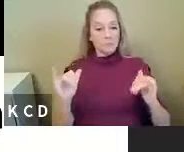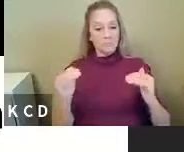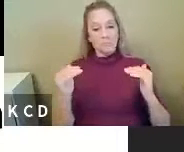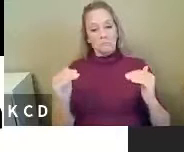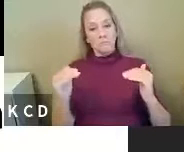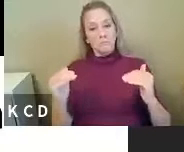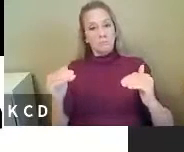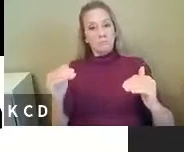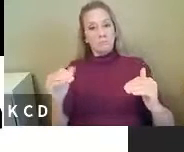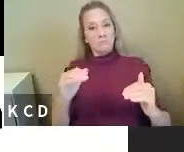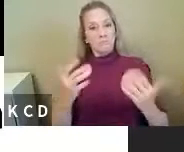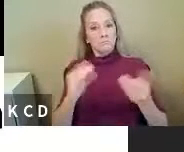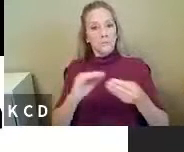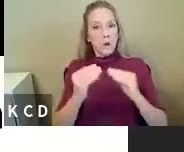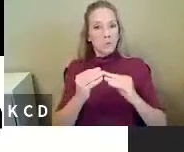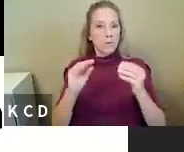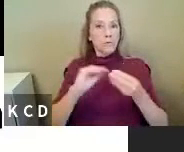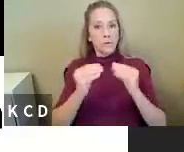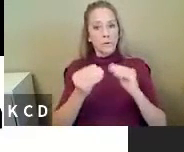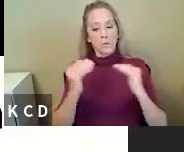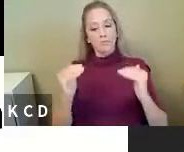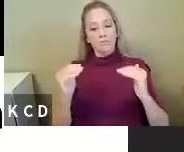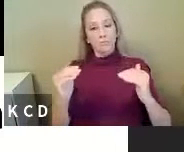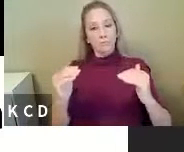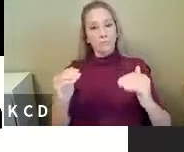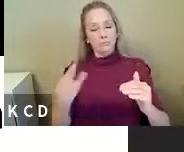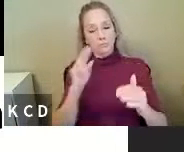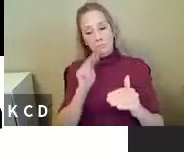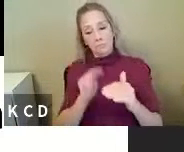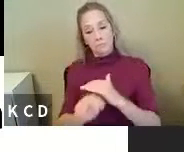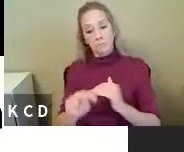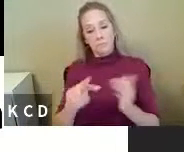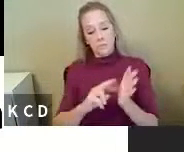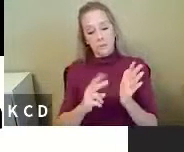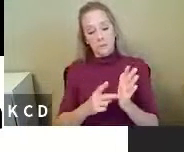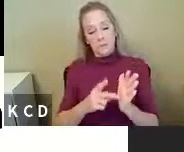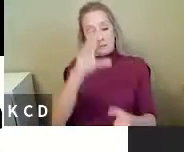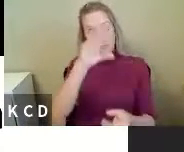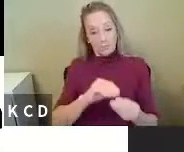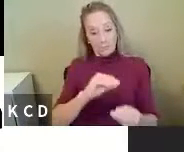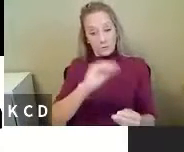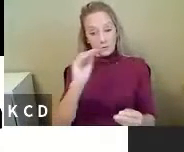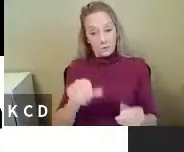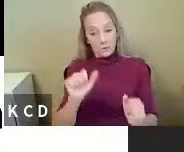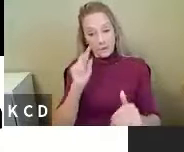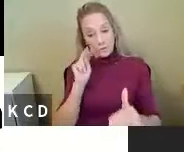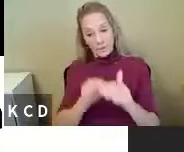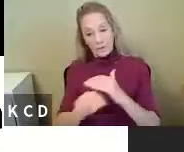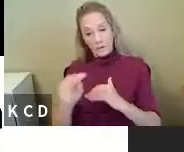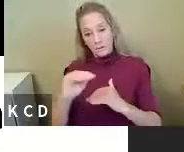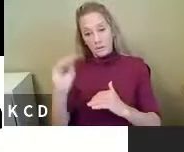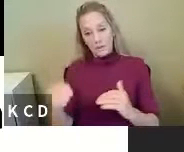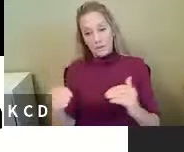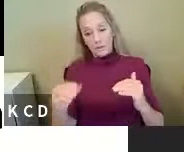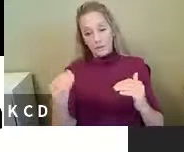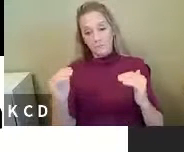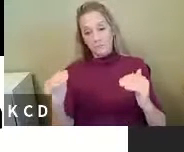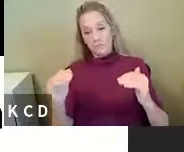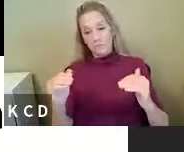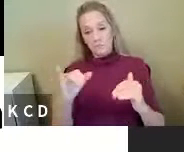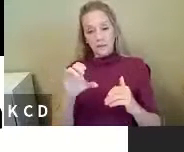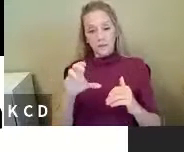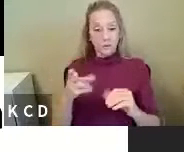suggest maybe some ability to predict that as a percent of total, but it also suggests that it's not necessarily